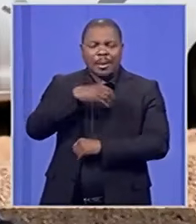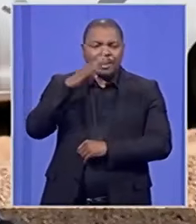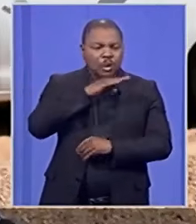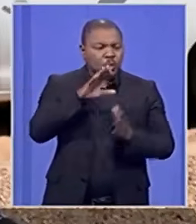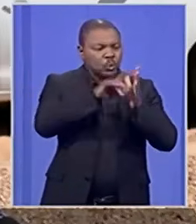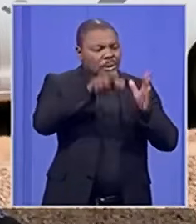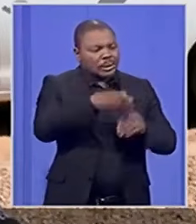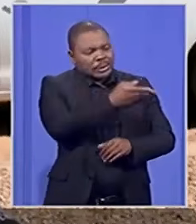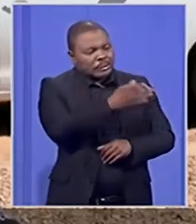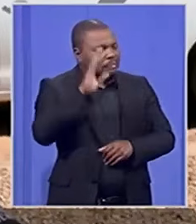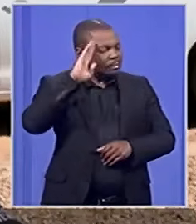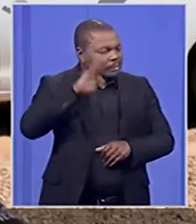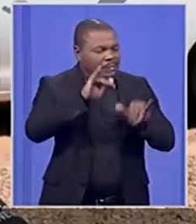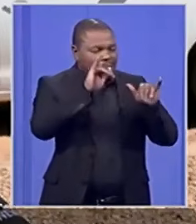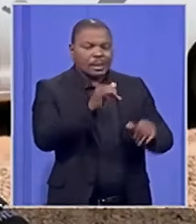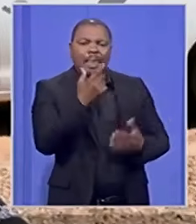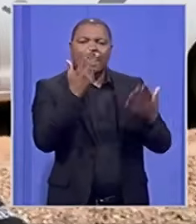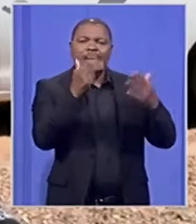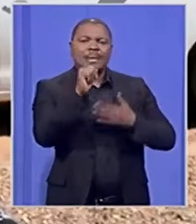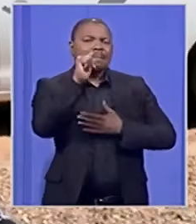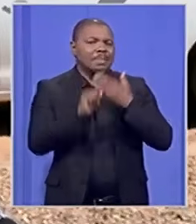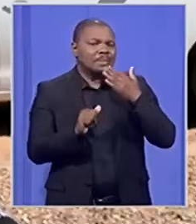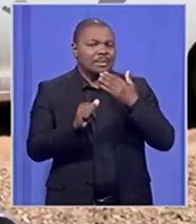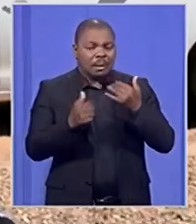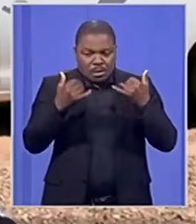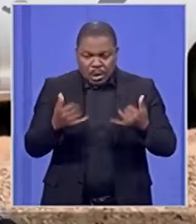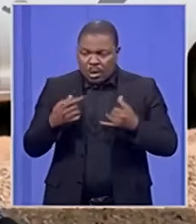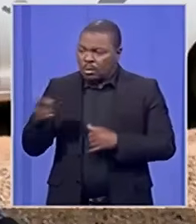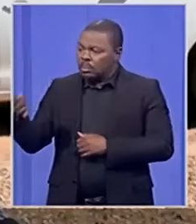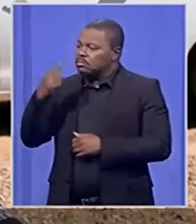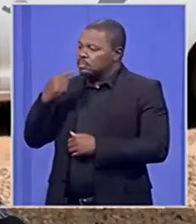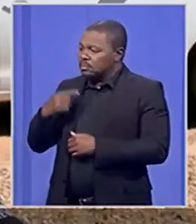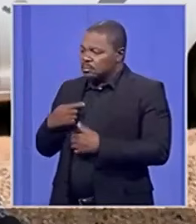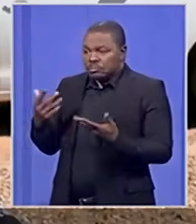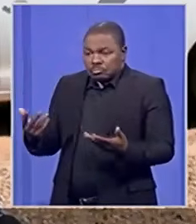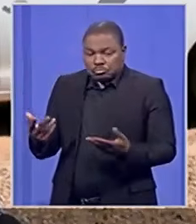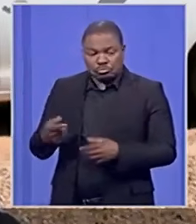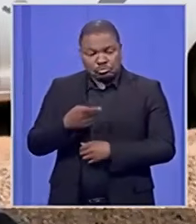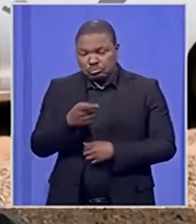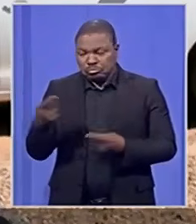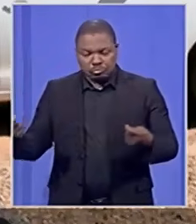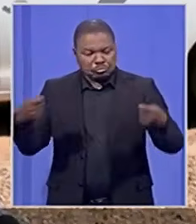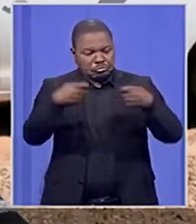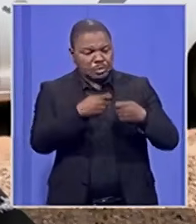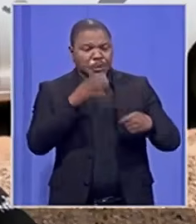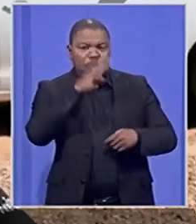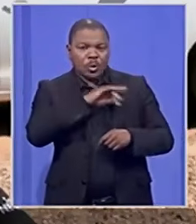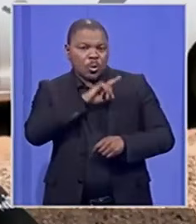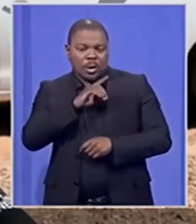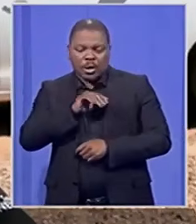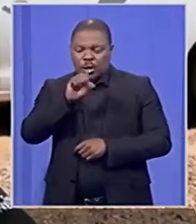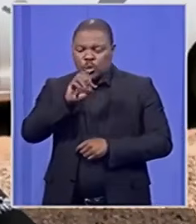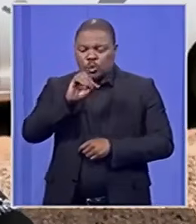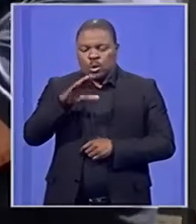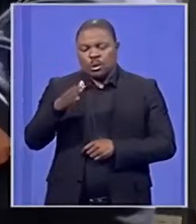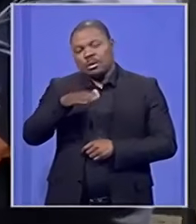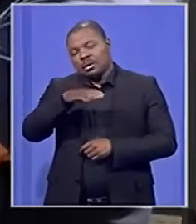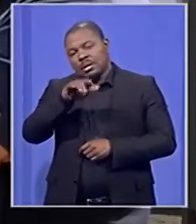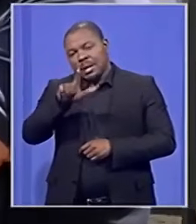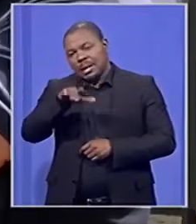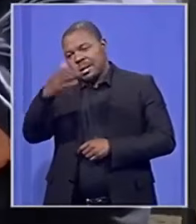for 8 months. So gompieno ba raba di student ga di funded because Solplaatje ga ya submit maina.